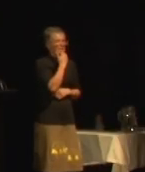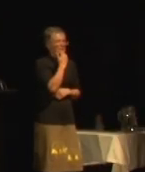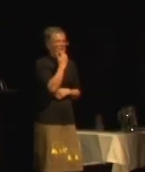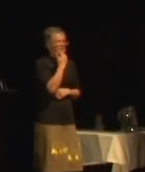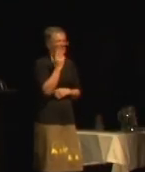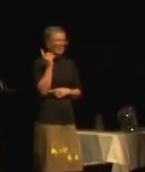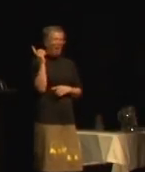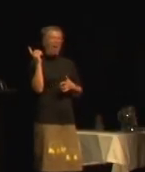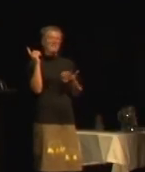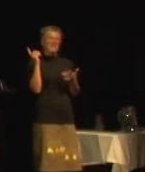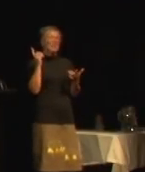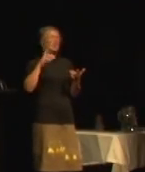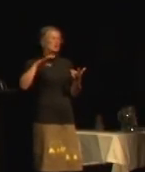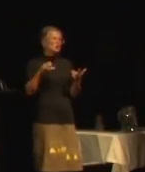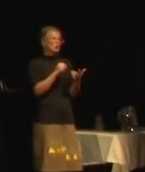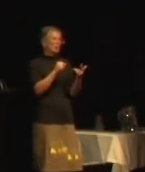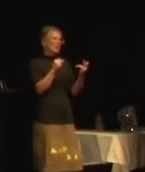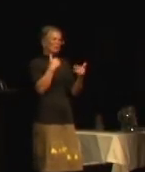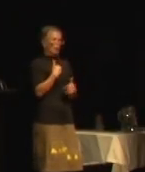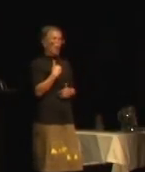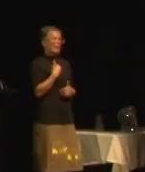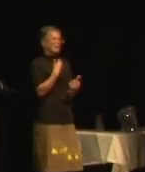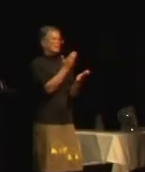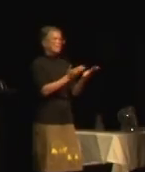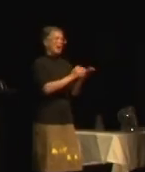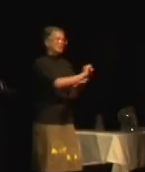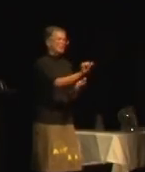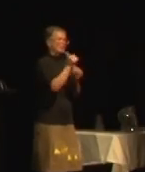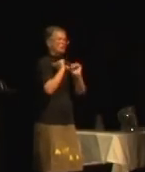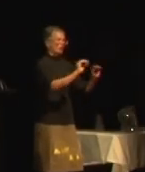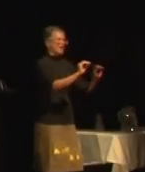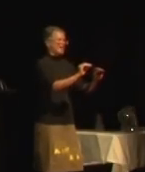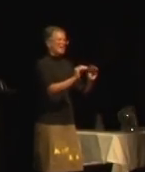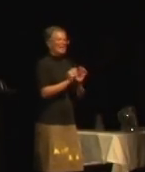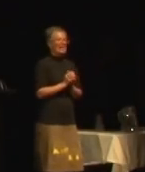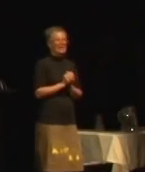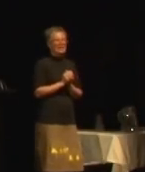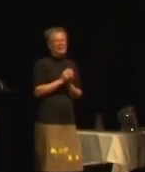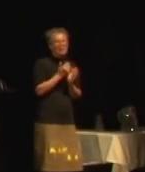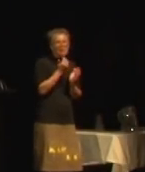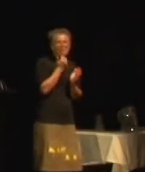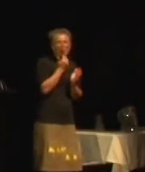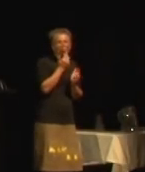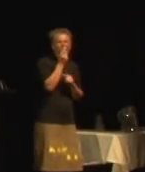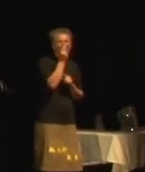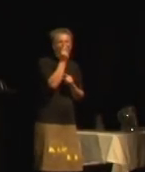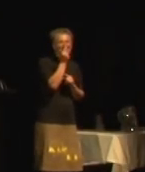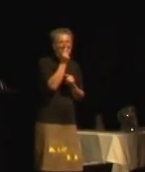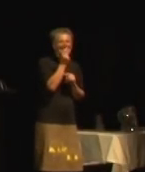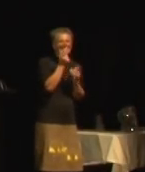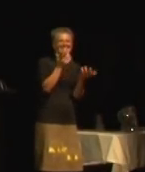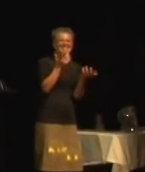be a requirement for all librarian jobs. I think we need to articulate our core competencies for what is important in libraries